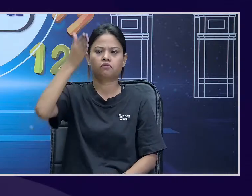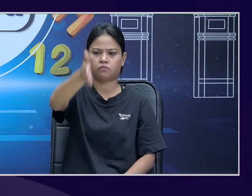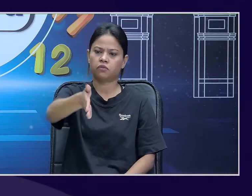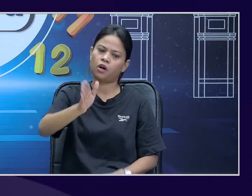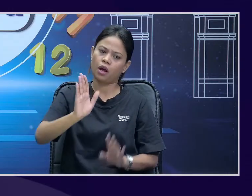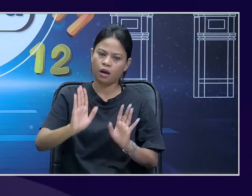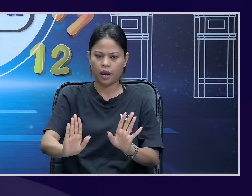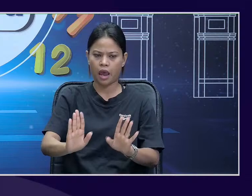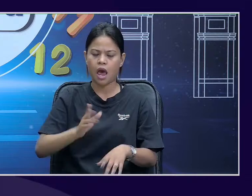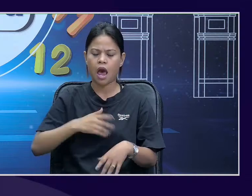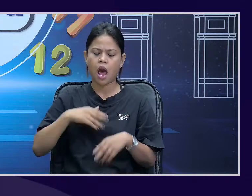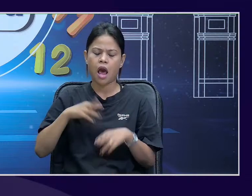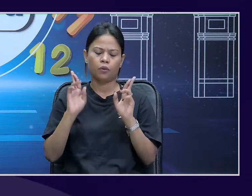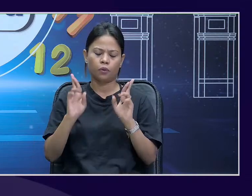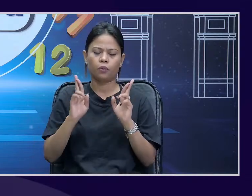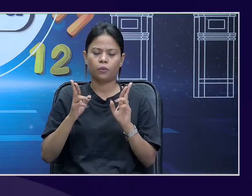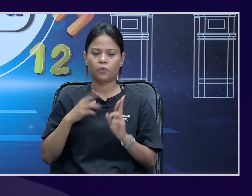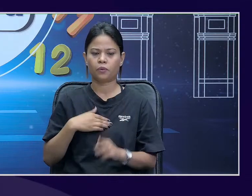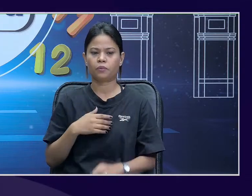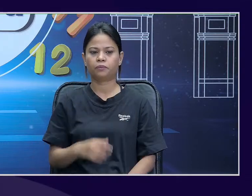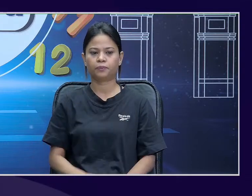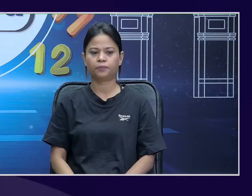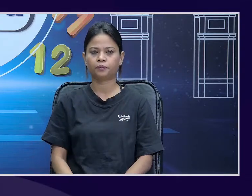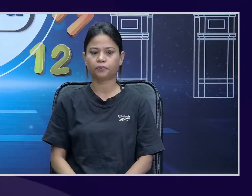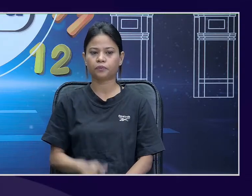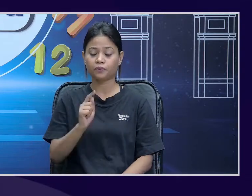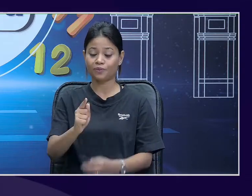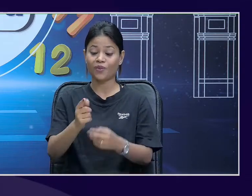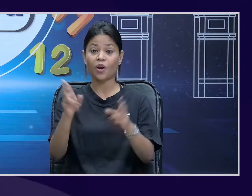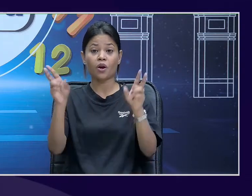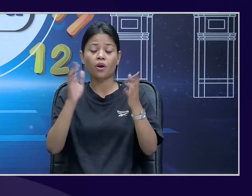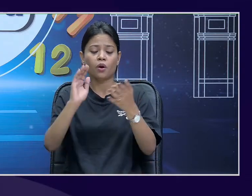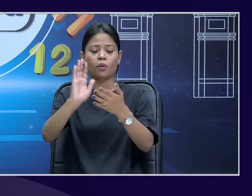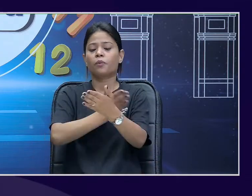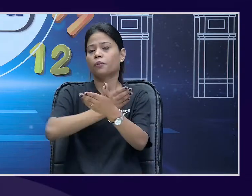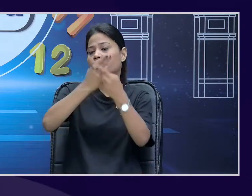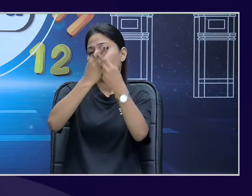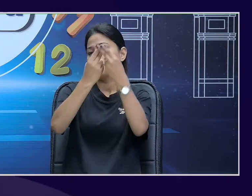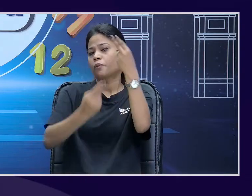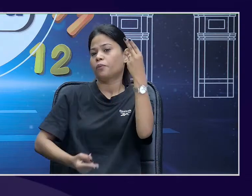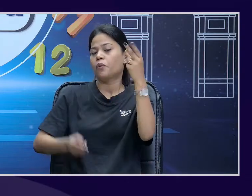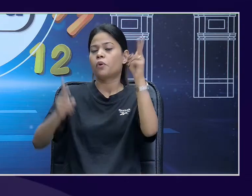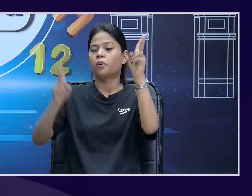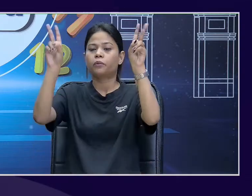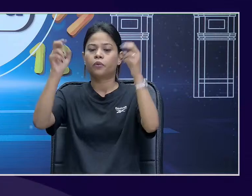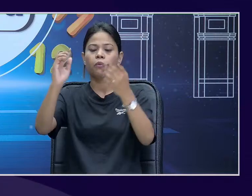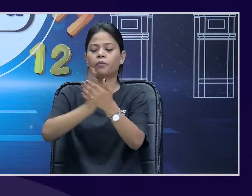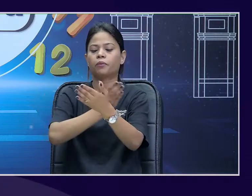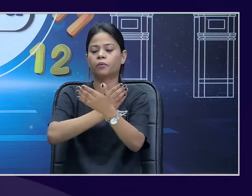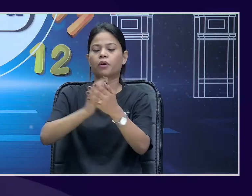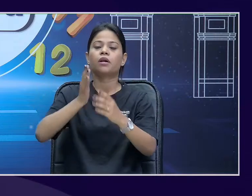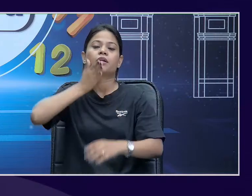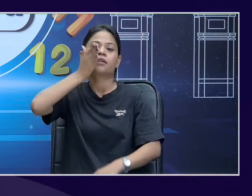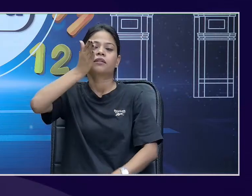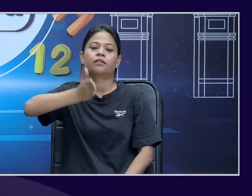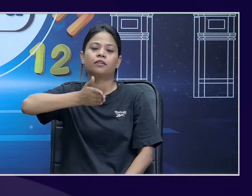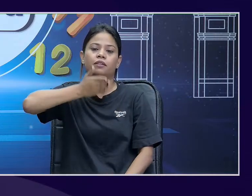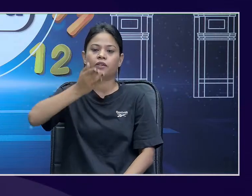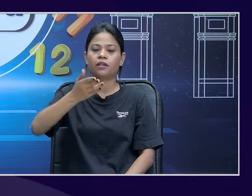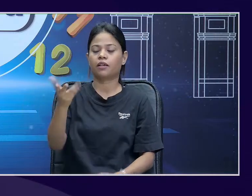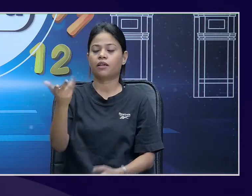we have here a very beautiful poem called Trains by the poet, written by the poet